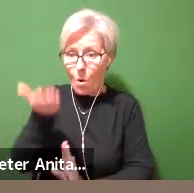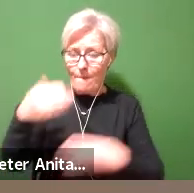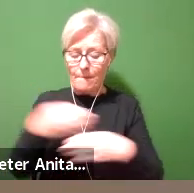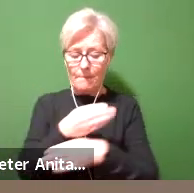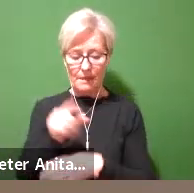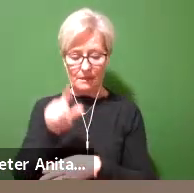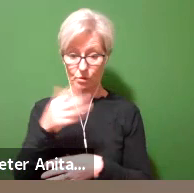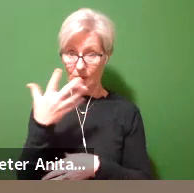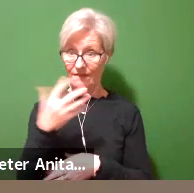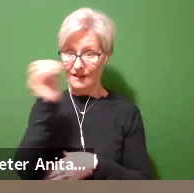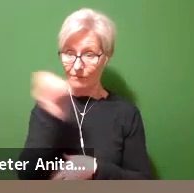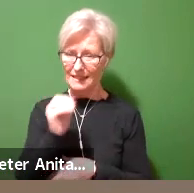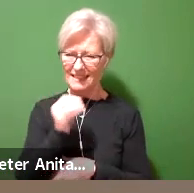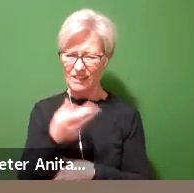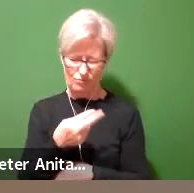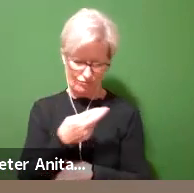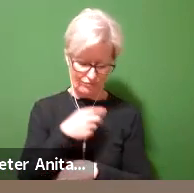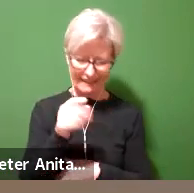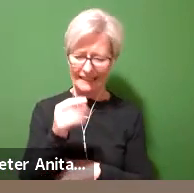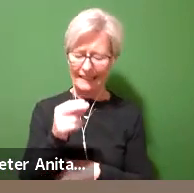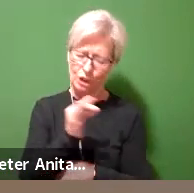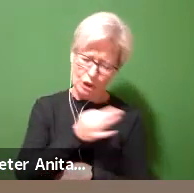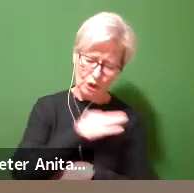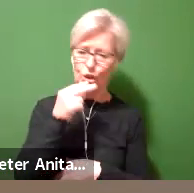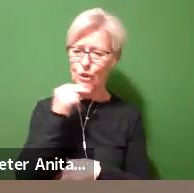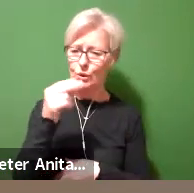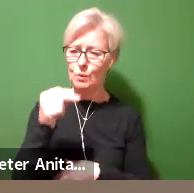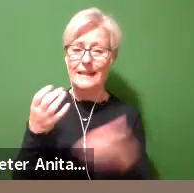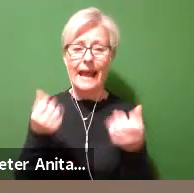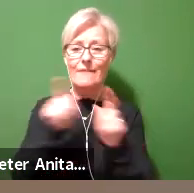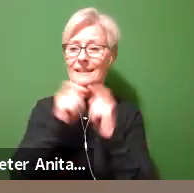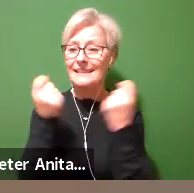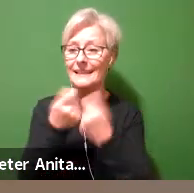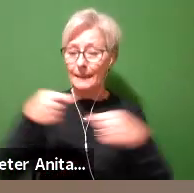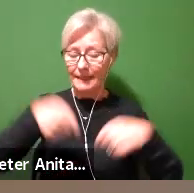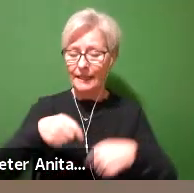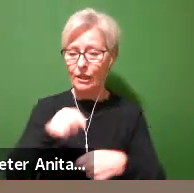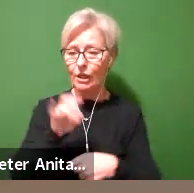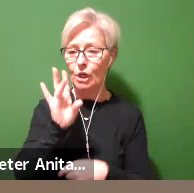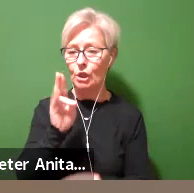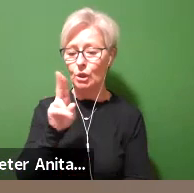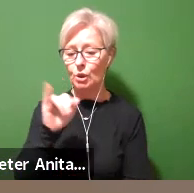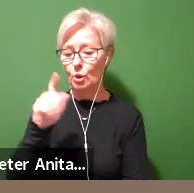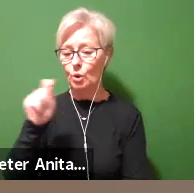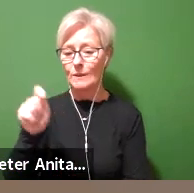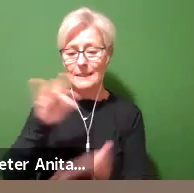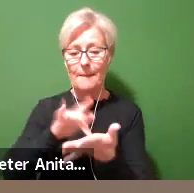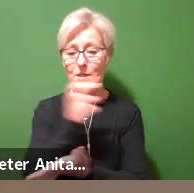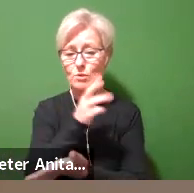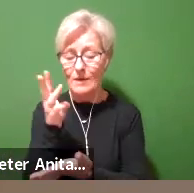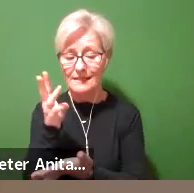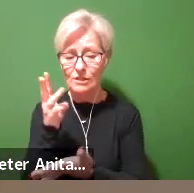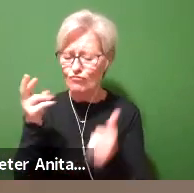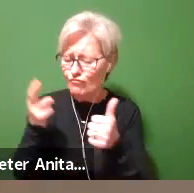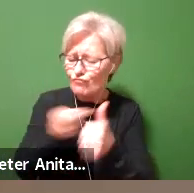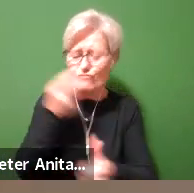So really good news. There is an entire team of us here at Quit Mid West ready to help you. You can ring us, you can talk